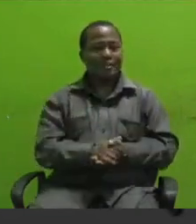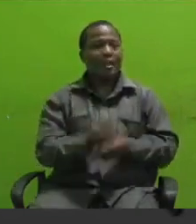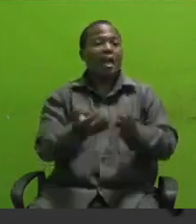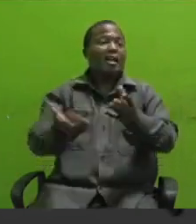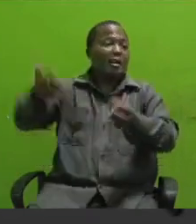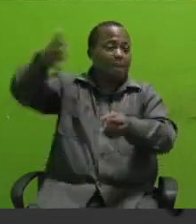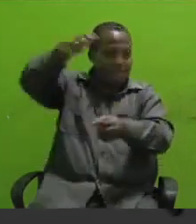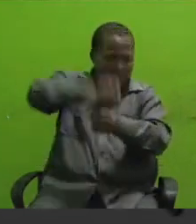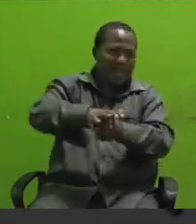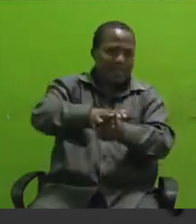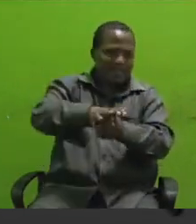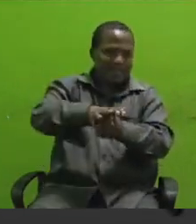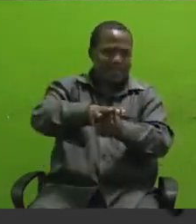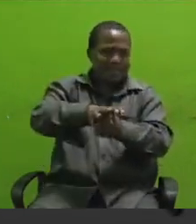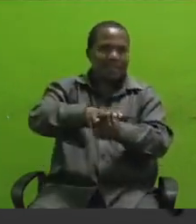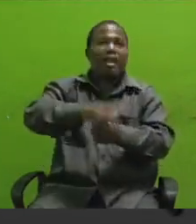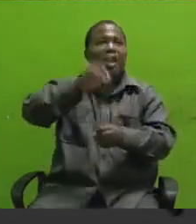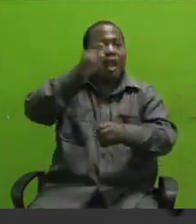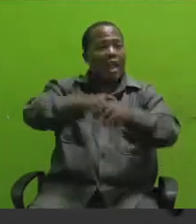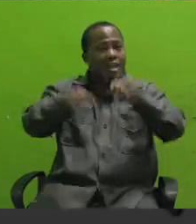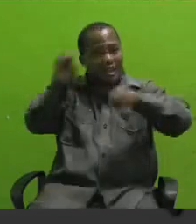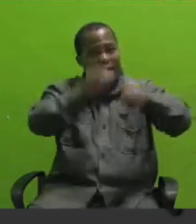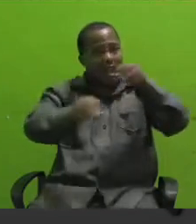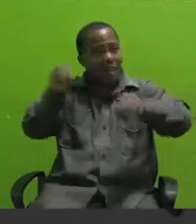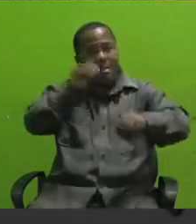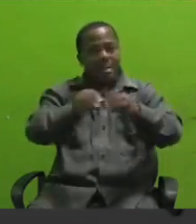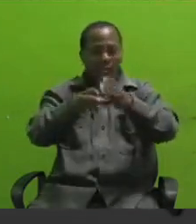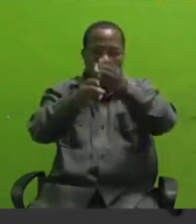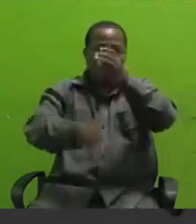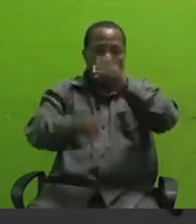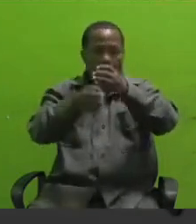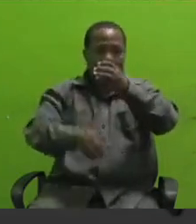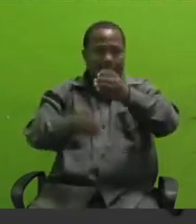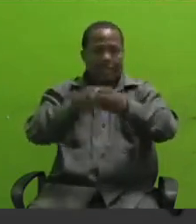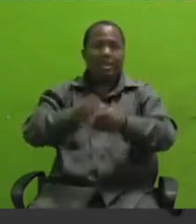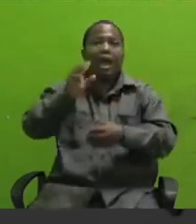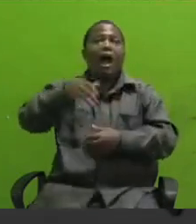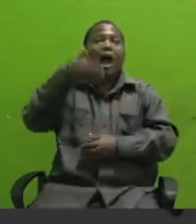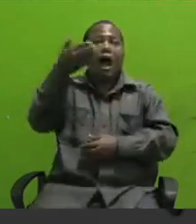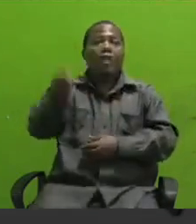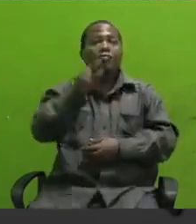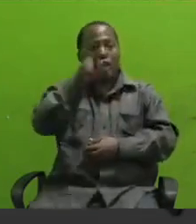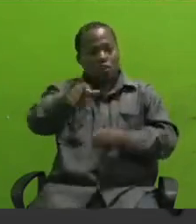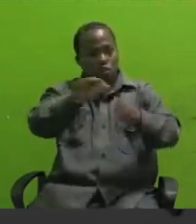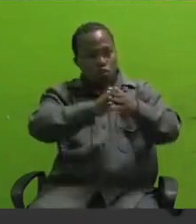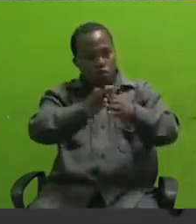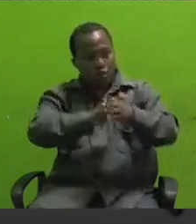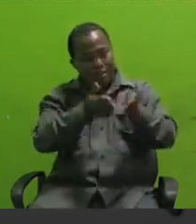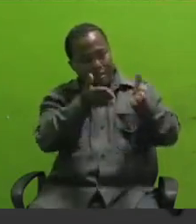Replace covers and stoppers on the chemical containers after using